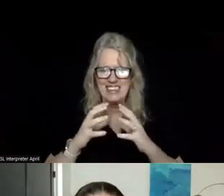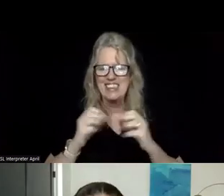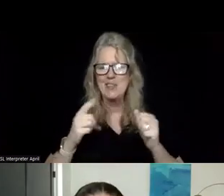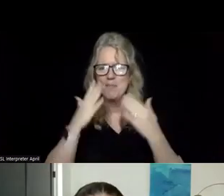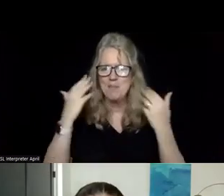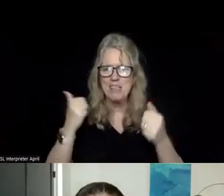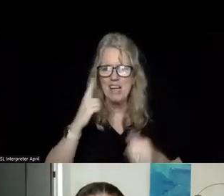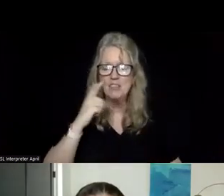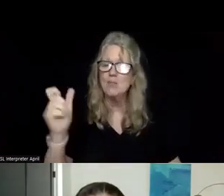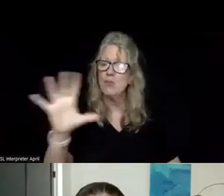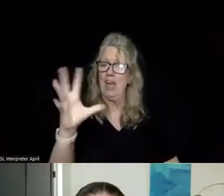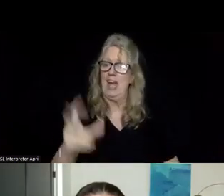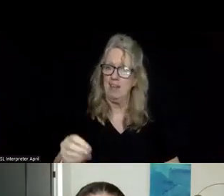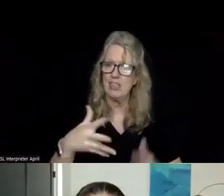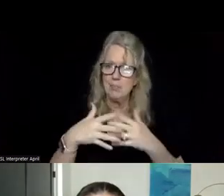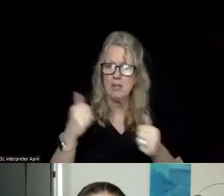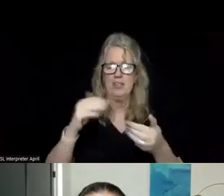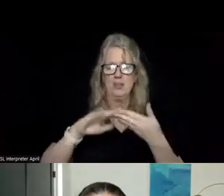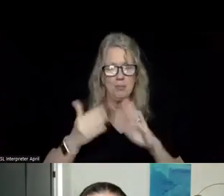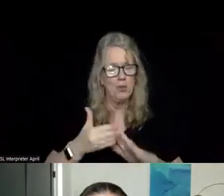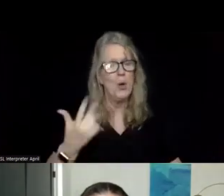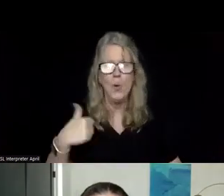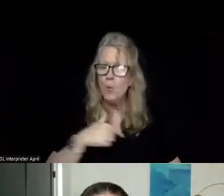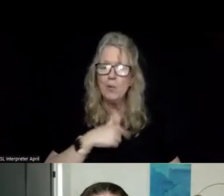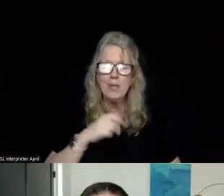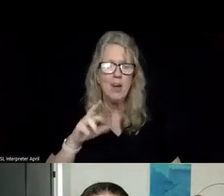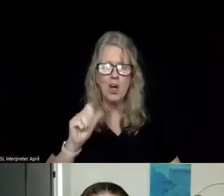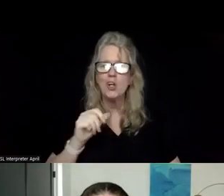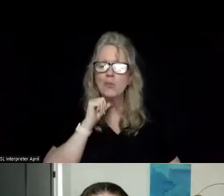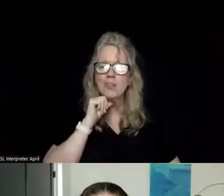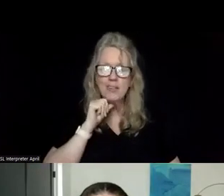In the African-American community, we are